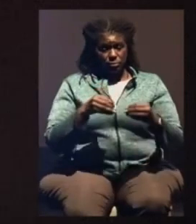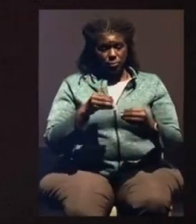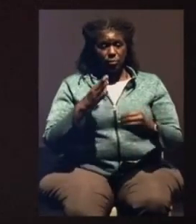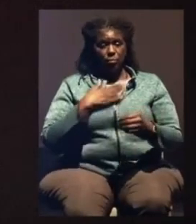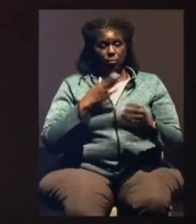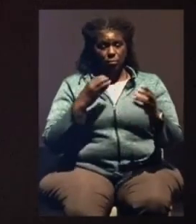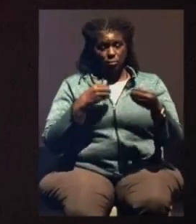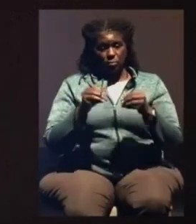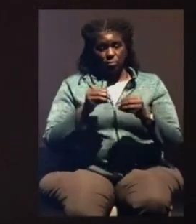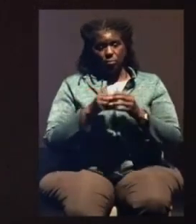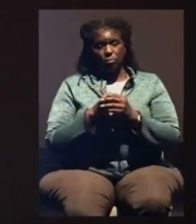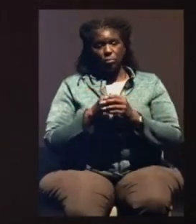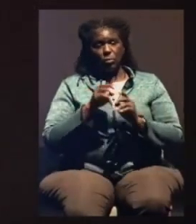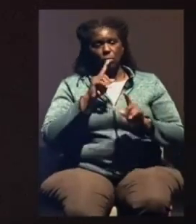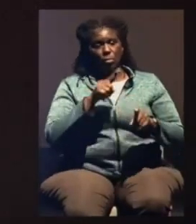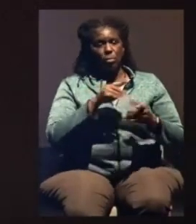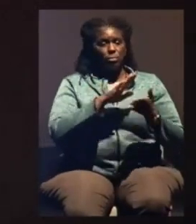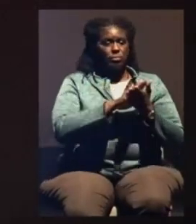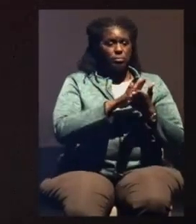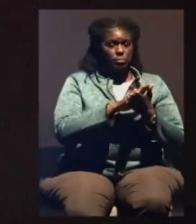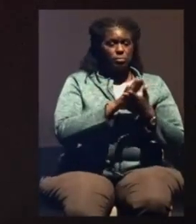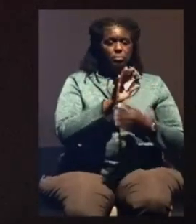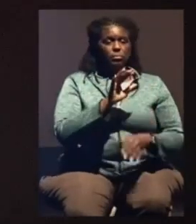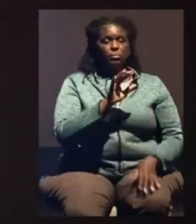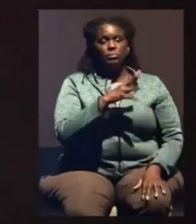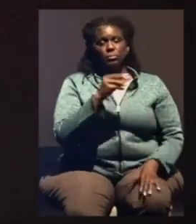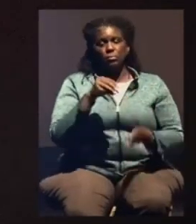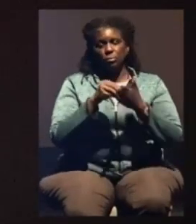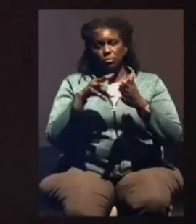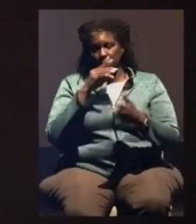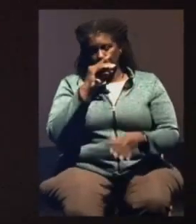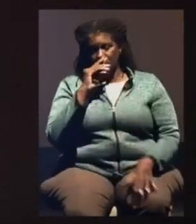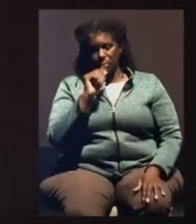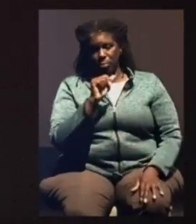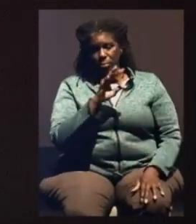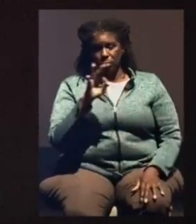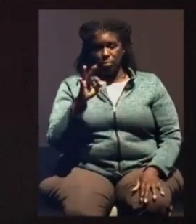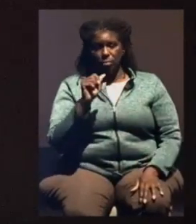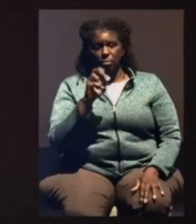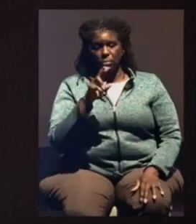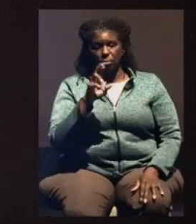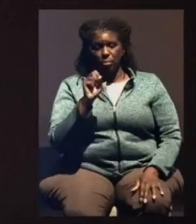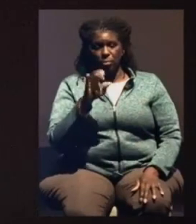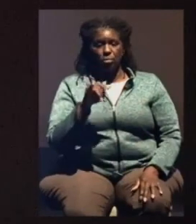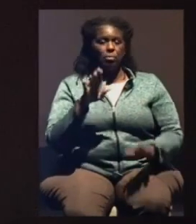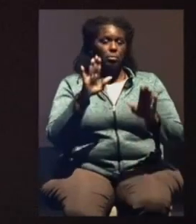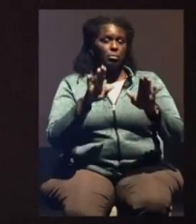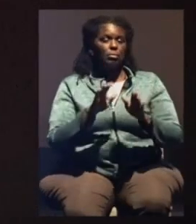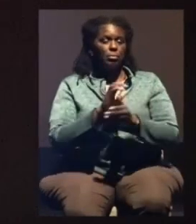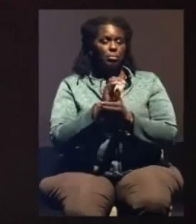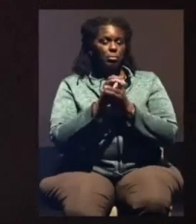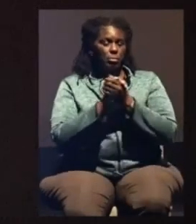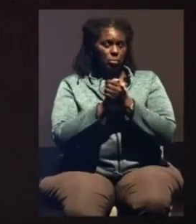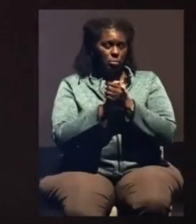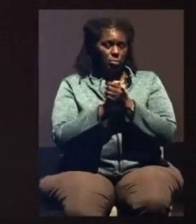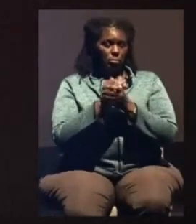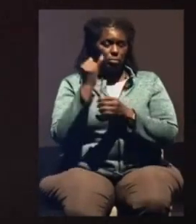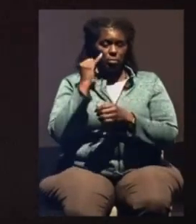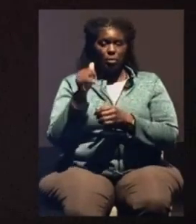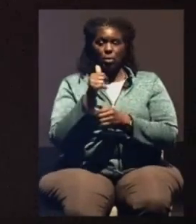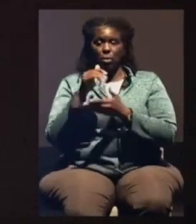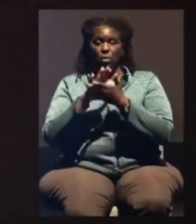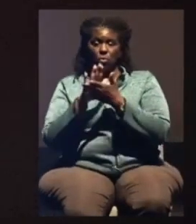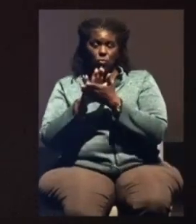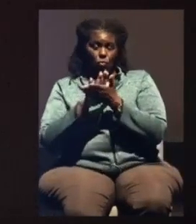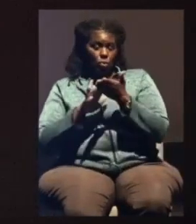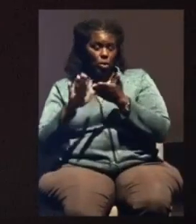my office, reports to both academic affairs and student affairs. And that's been a lovely marriage. But if other schools were serious